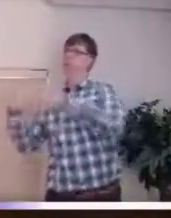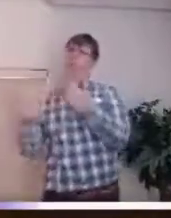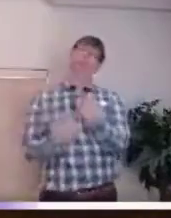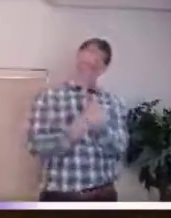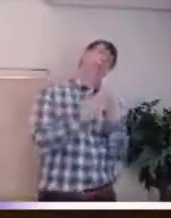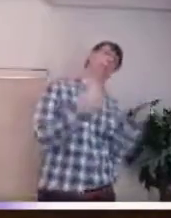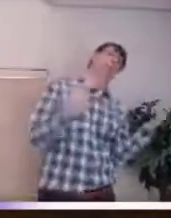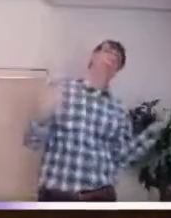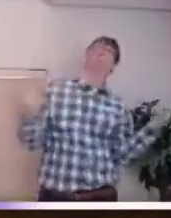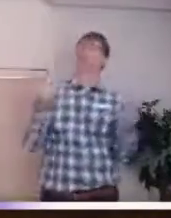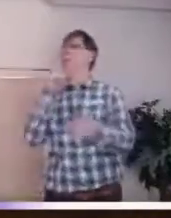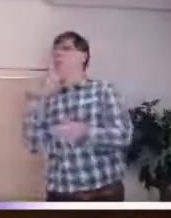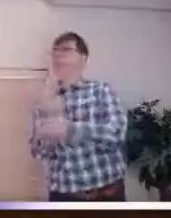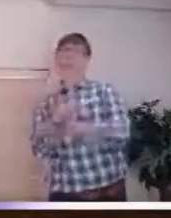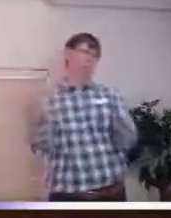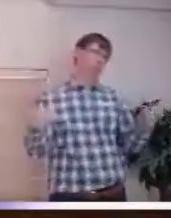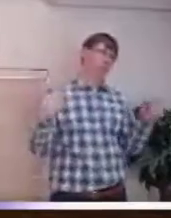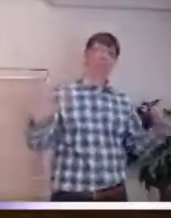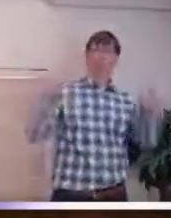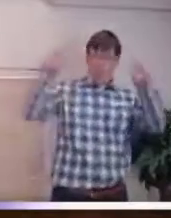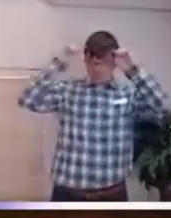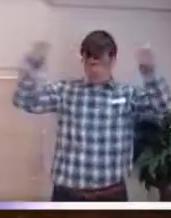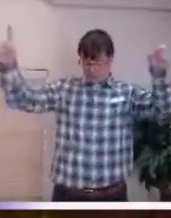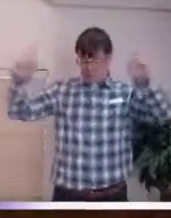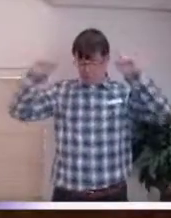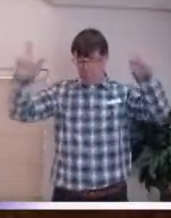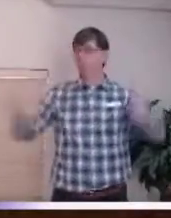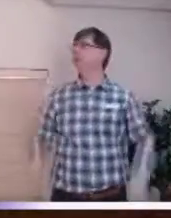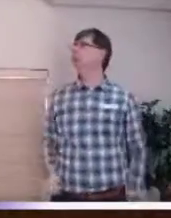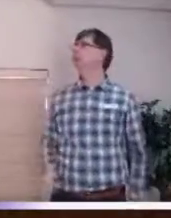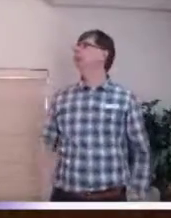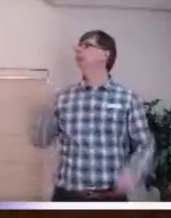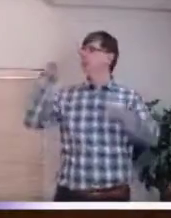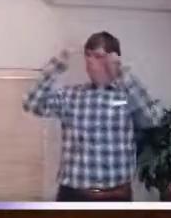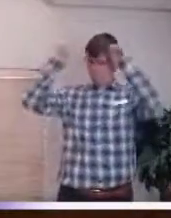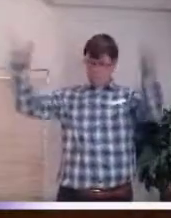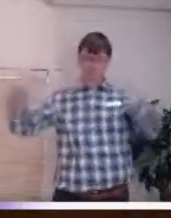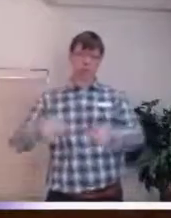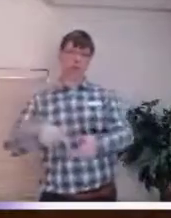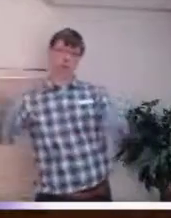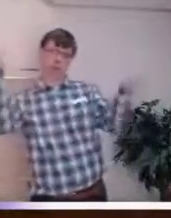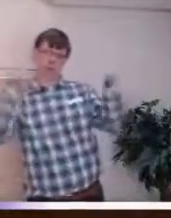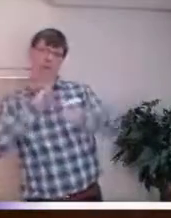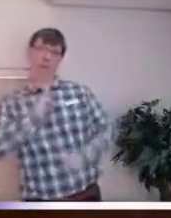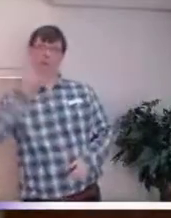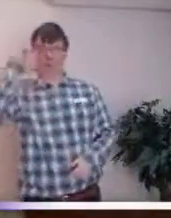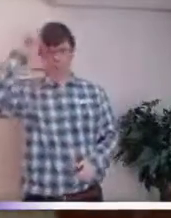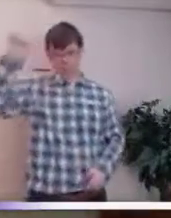stuff. And it's like, wow, this is all here for me.